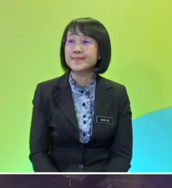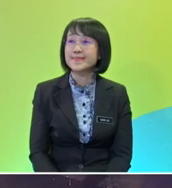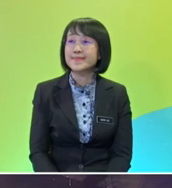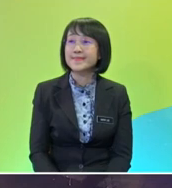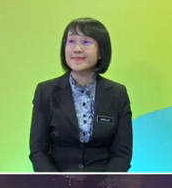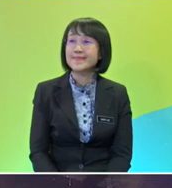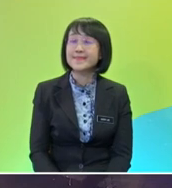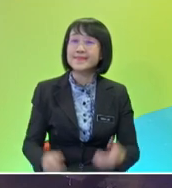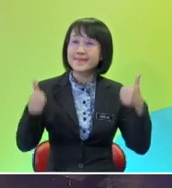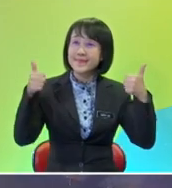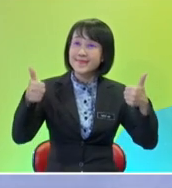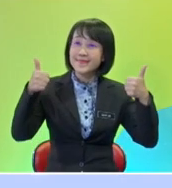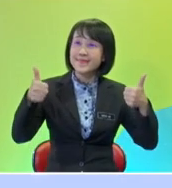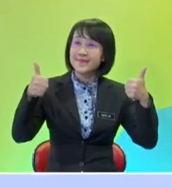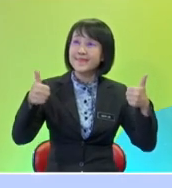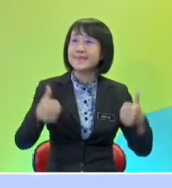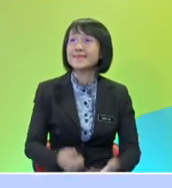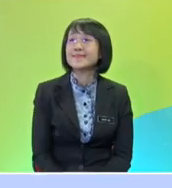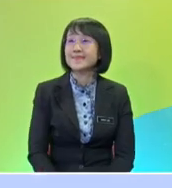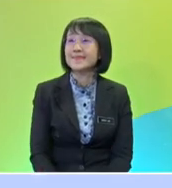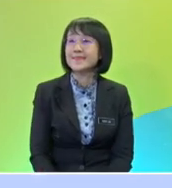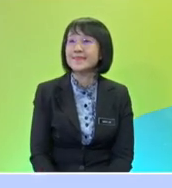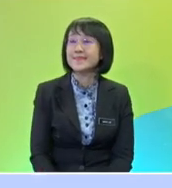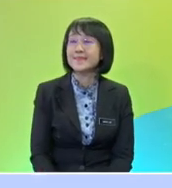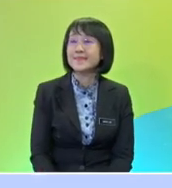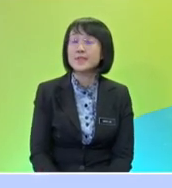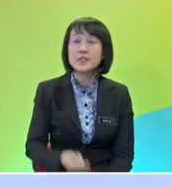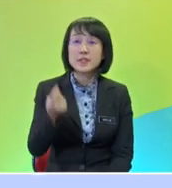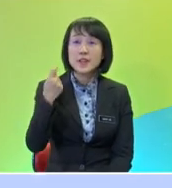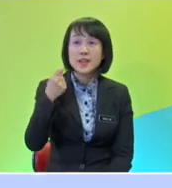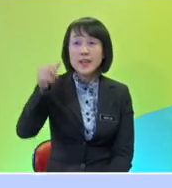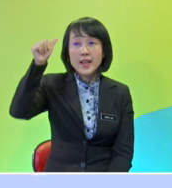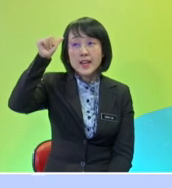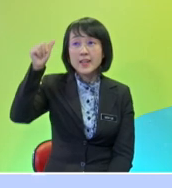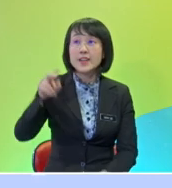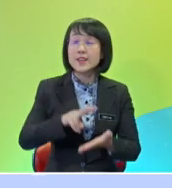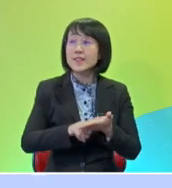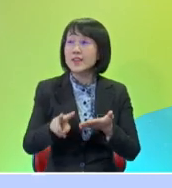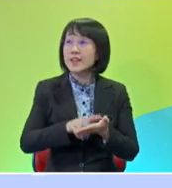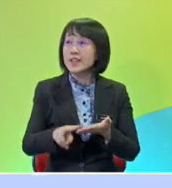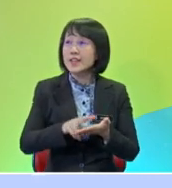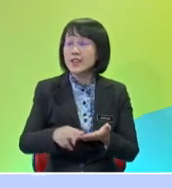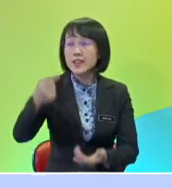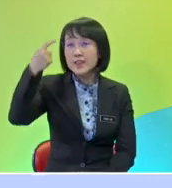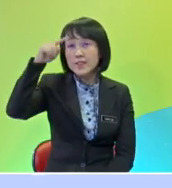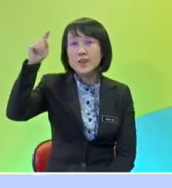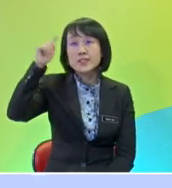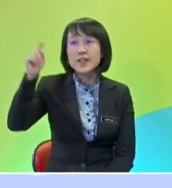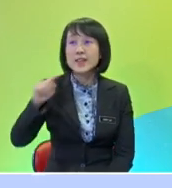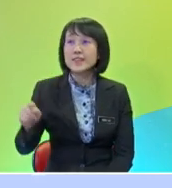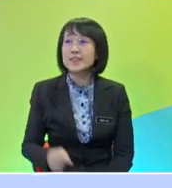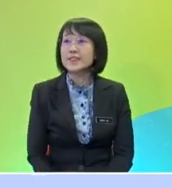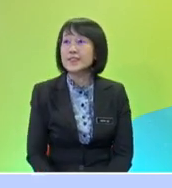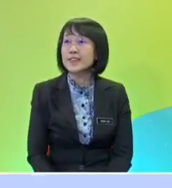Well done. And teacher, we also have Aiden just now reading for, who was that? Zarif, right? Yes.